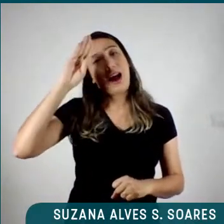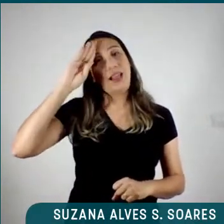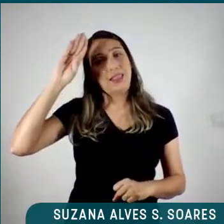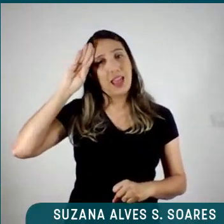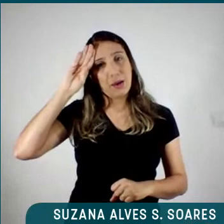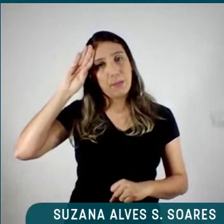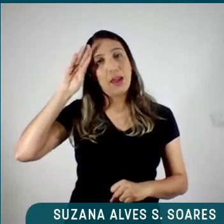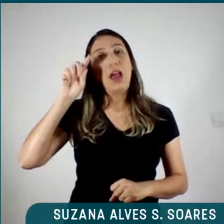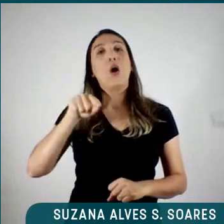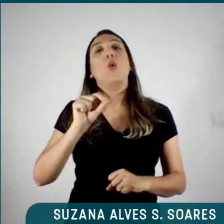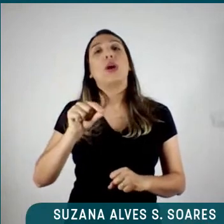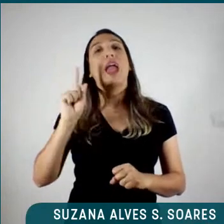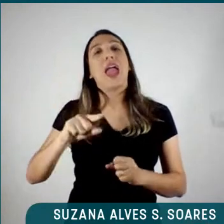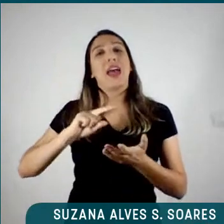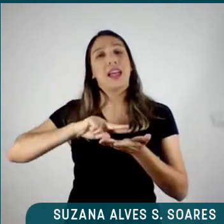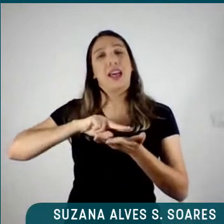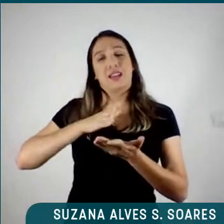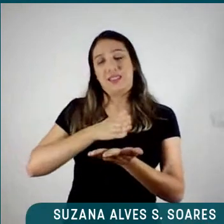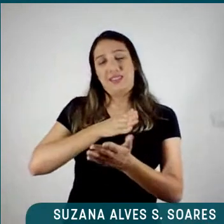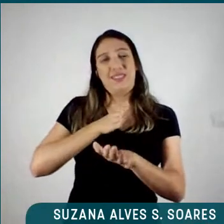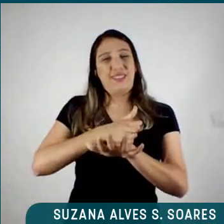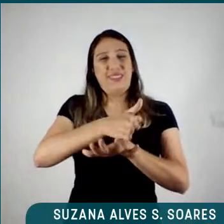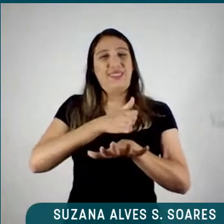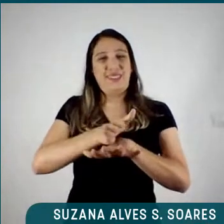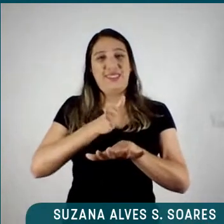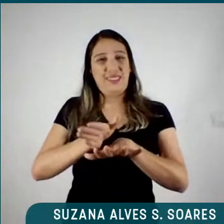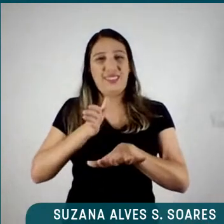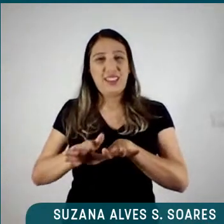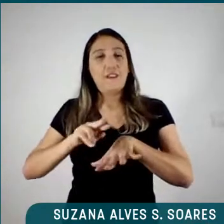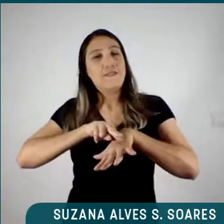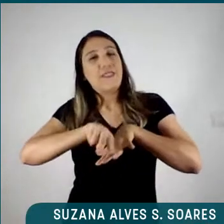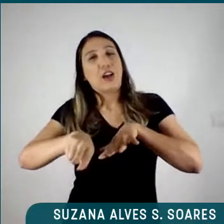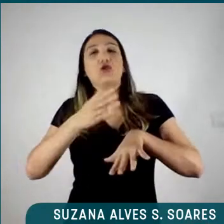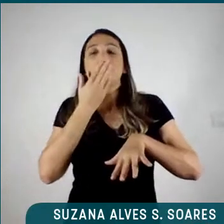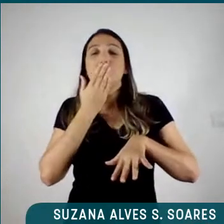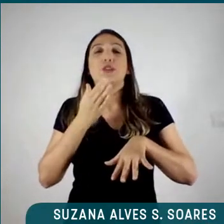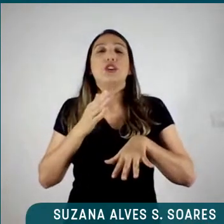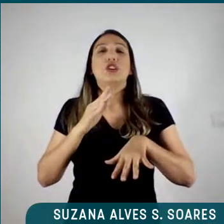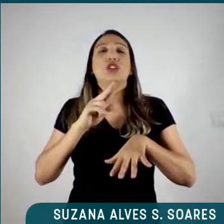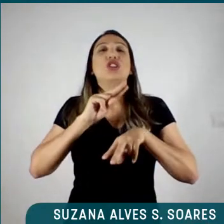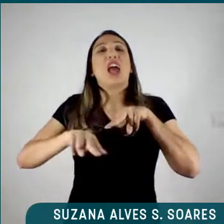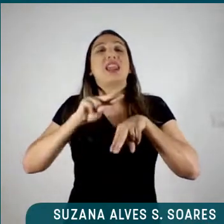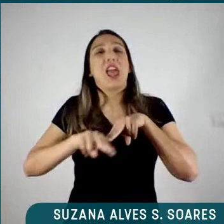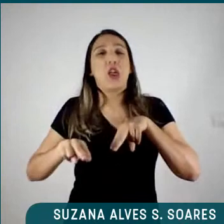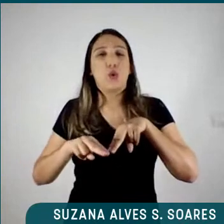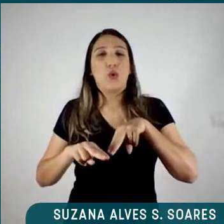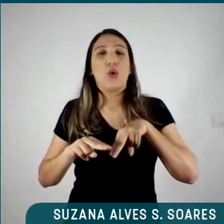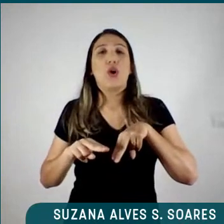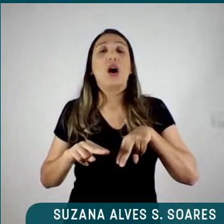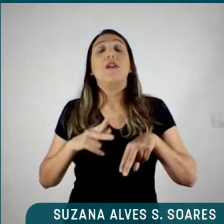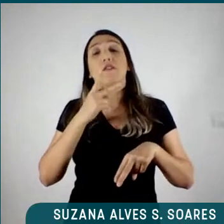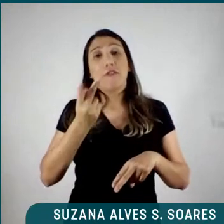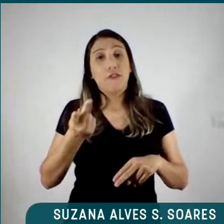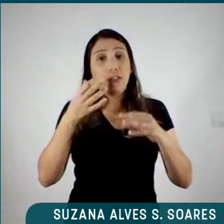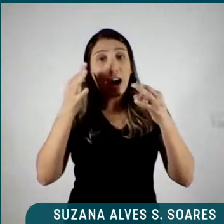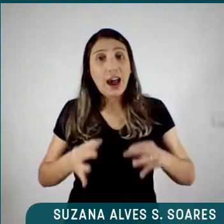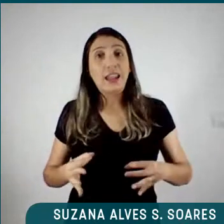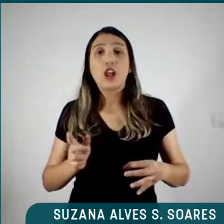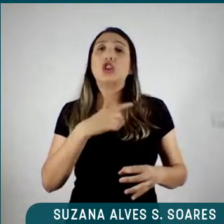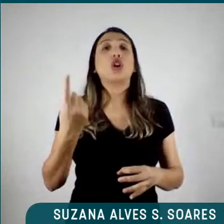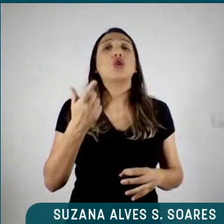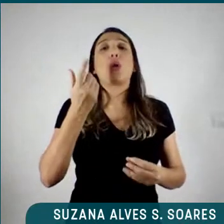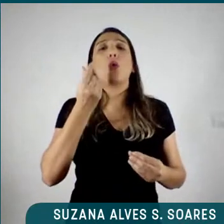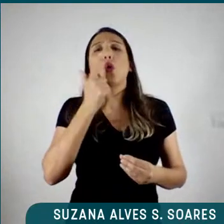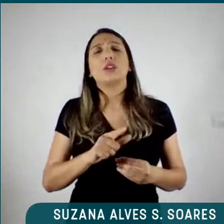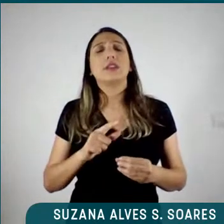just about inequalities from a gender perspective. And when we look into